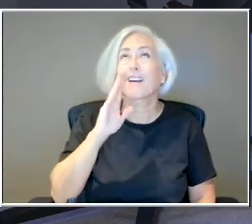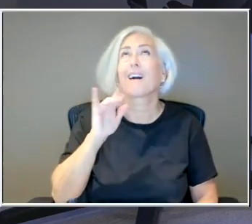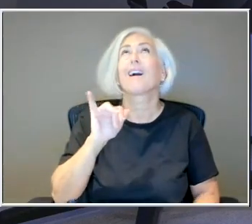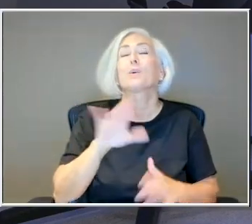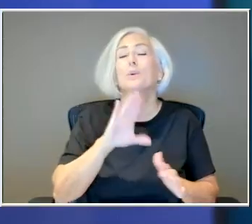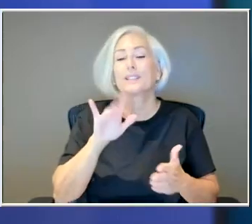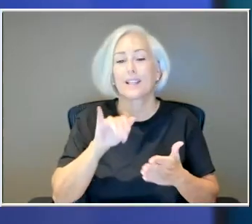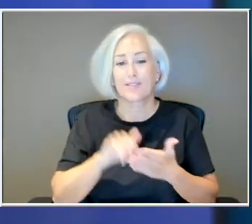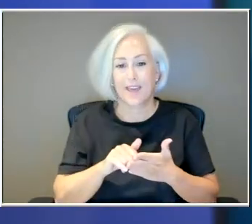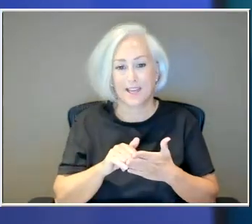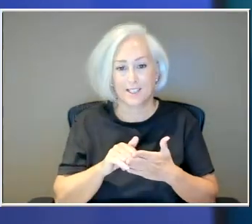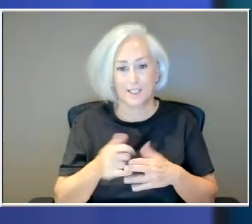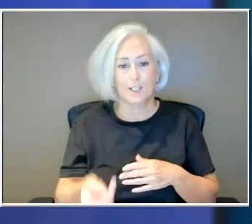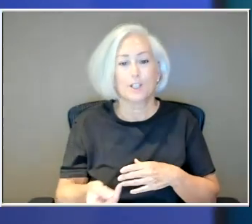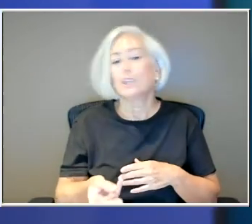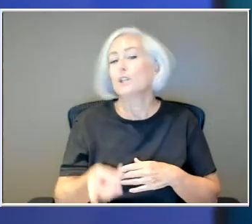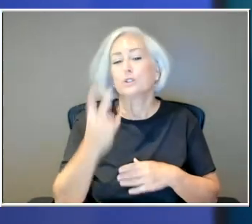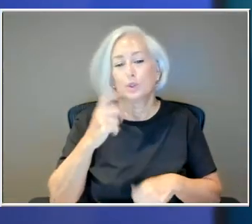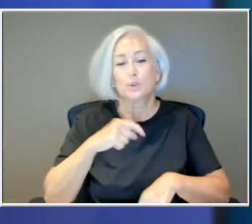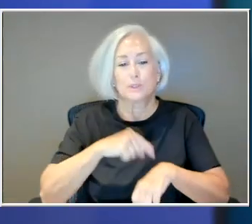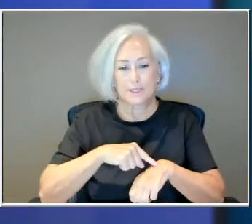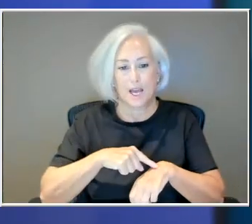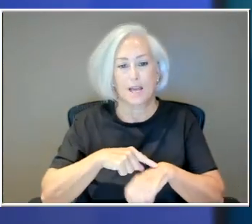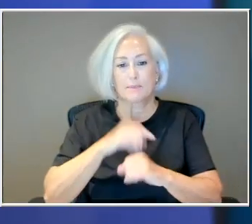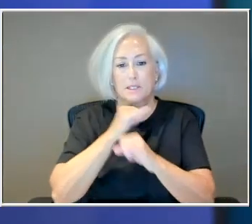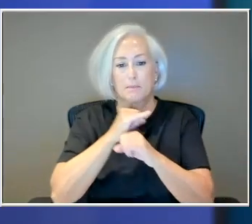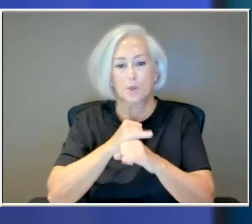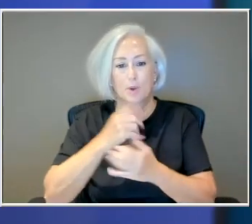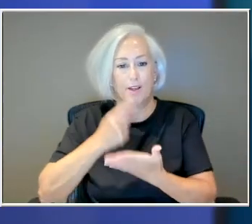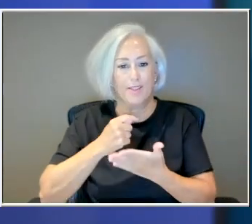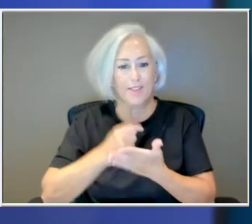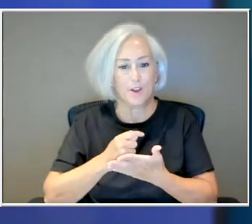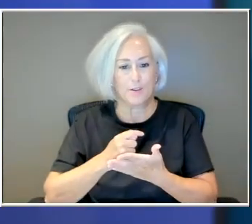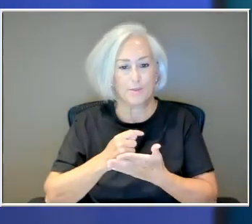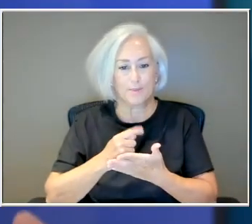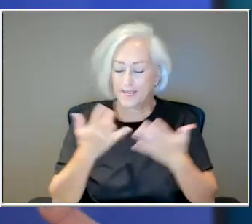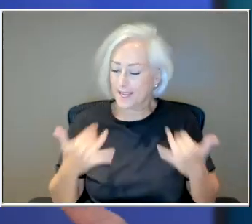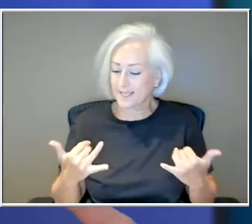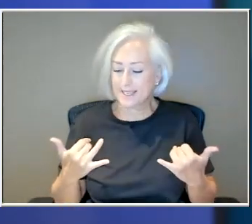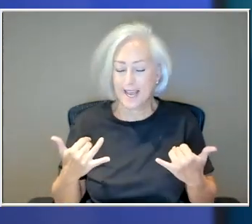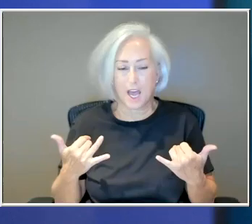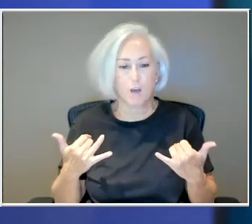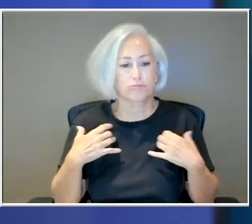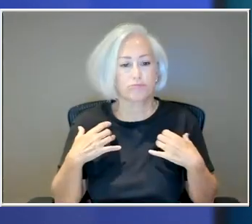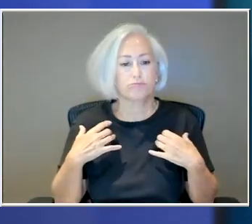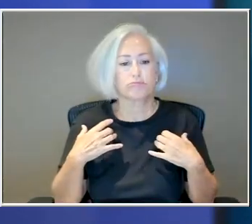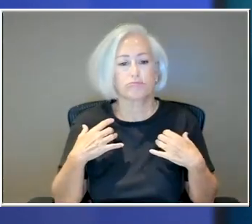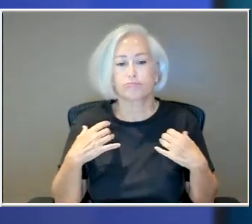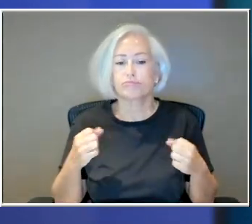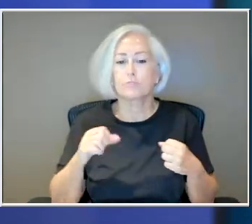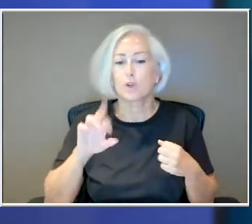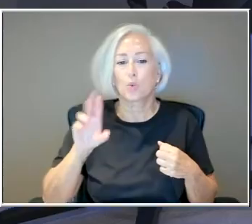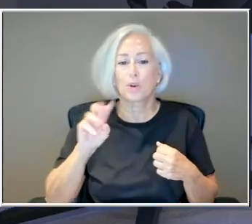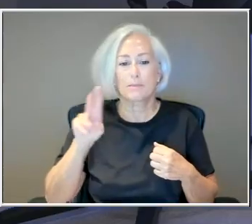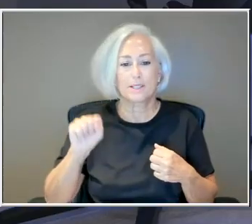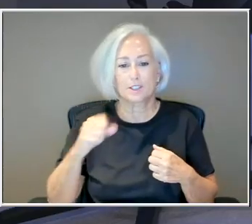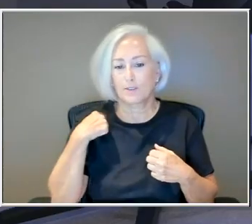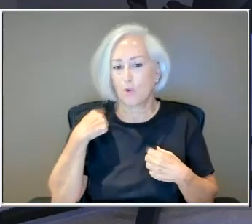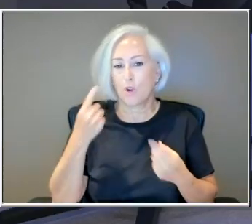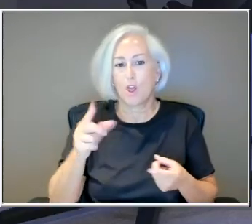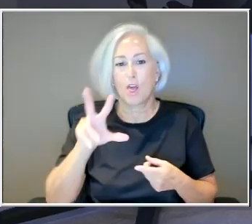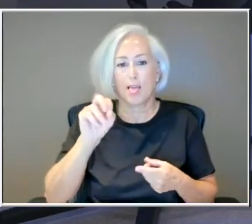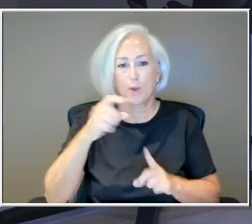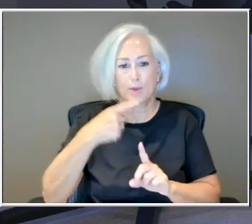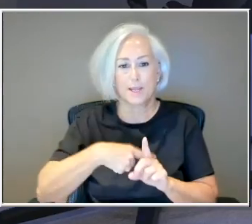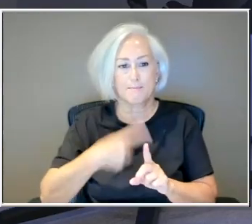of immunotherapy, and I'm back in remission and have been for like 30 months now. So you got the big thumbs